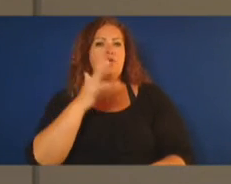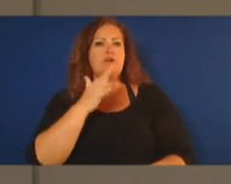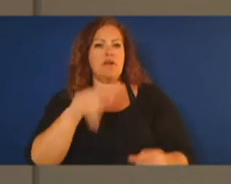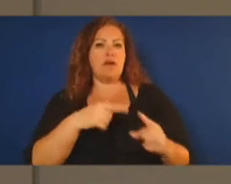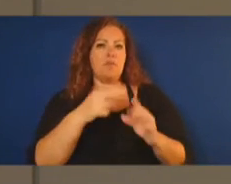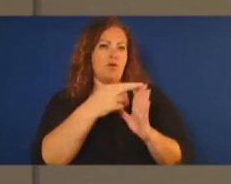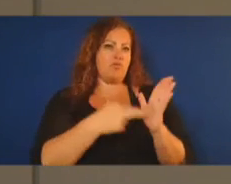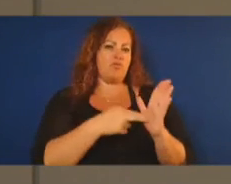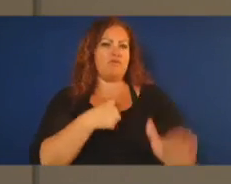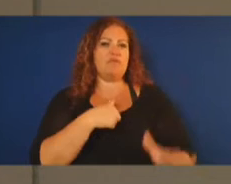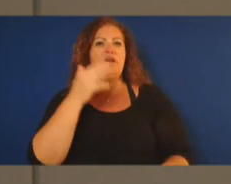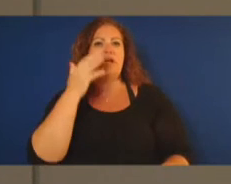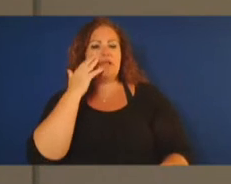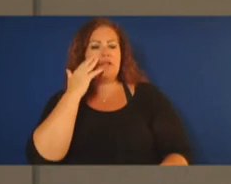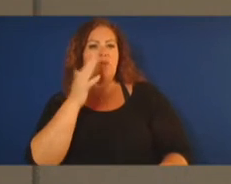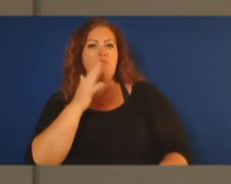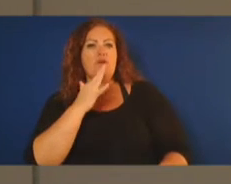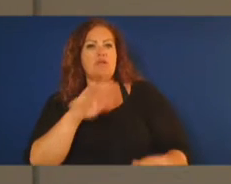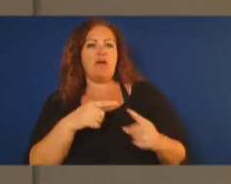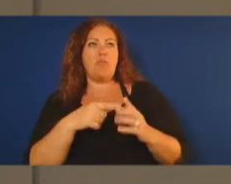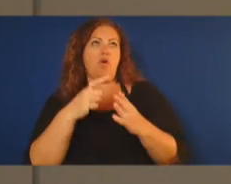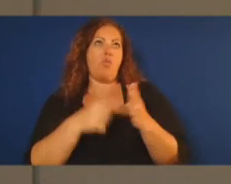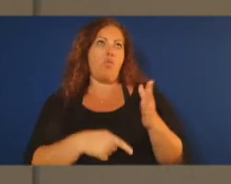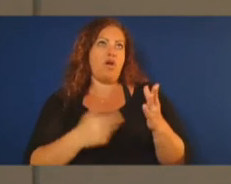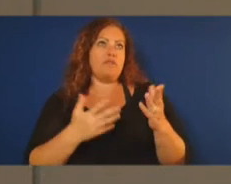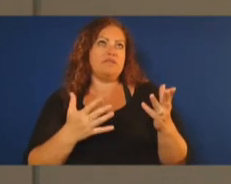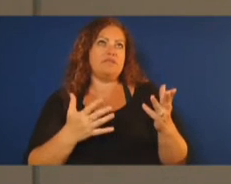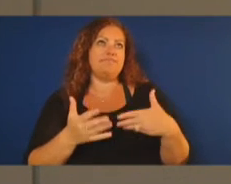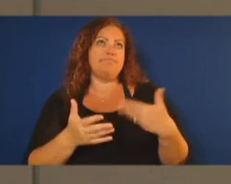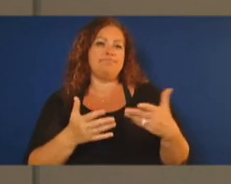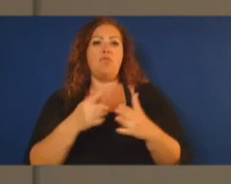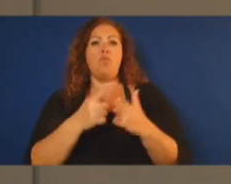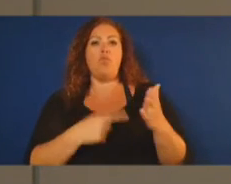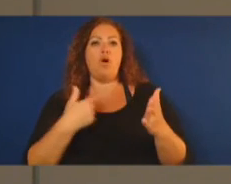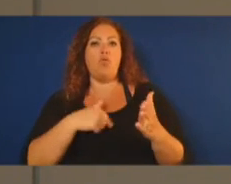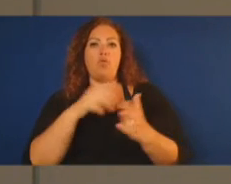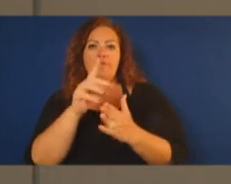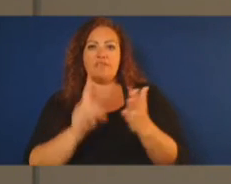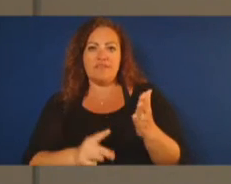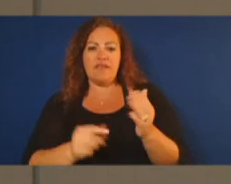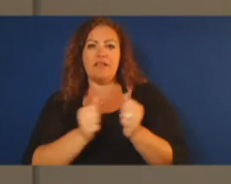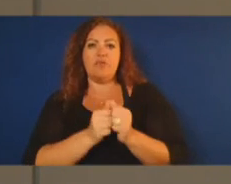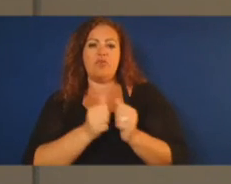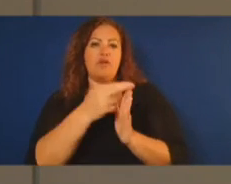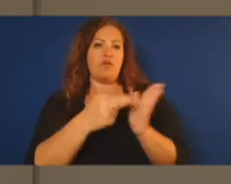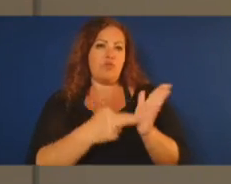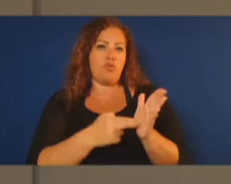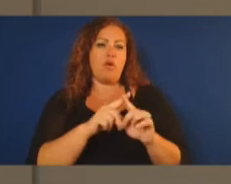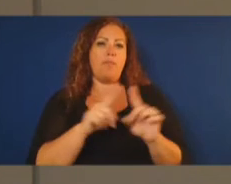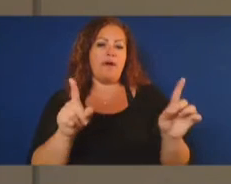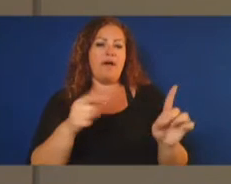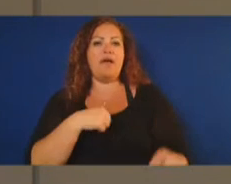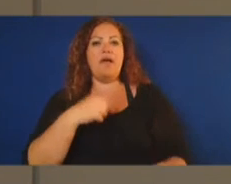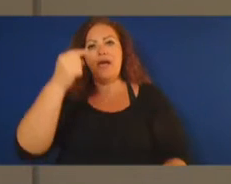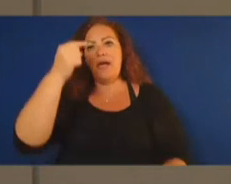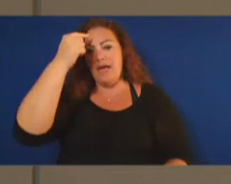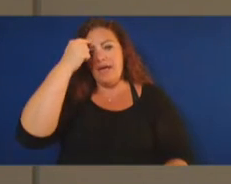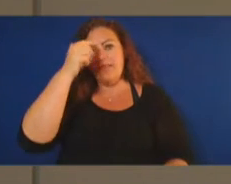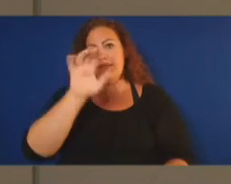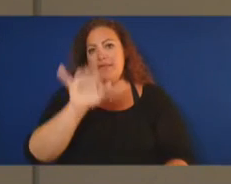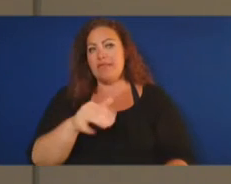know we're talking about what's uh what we've designed as far as a rule is concerned but I I think it's in good